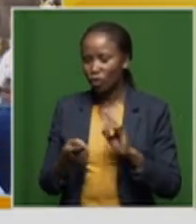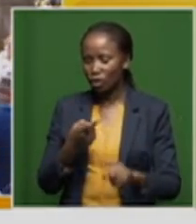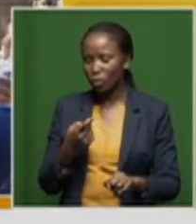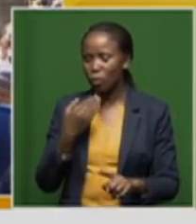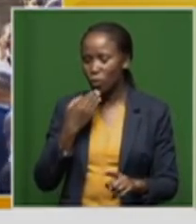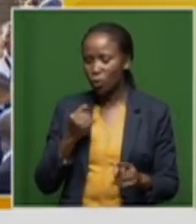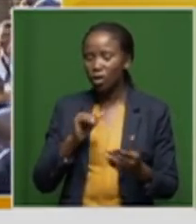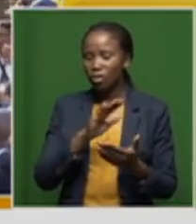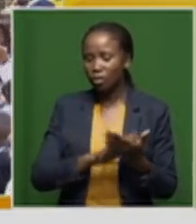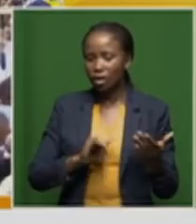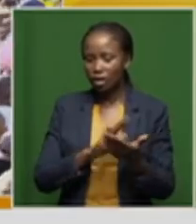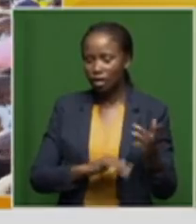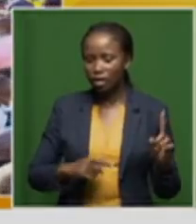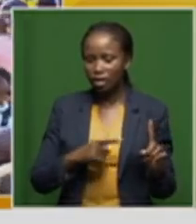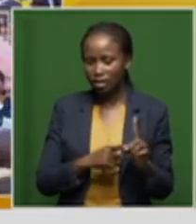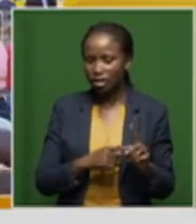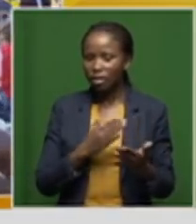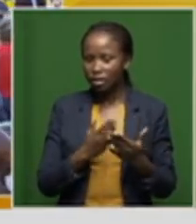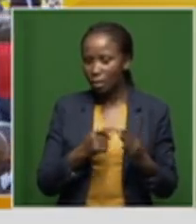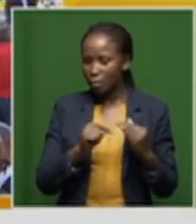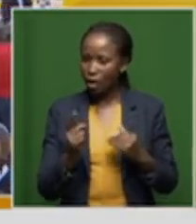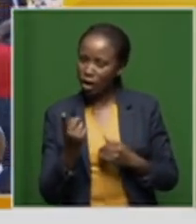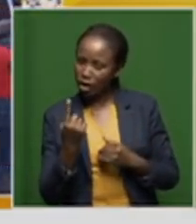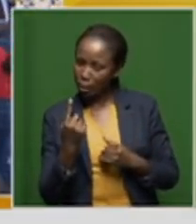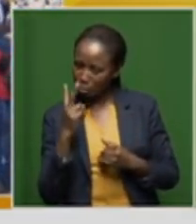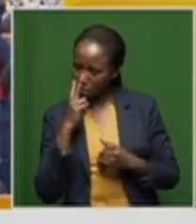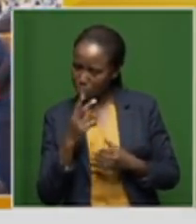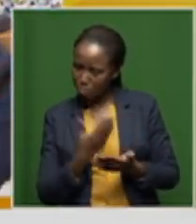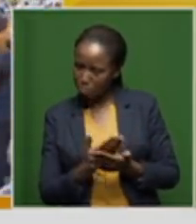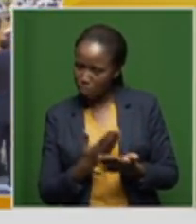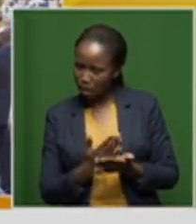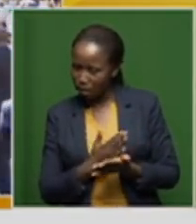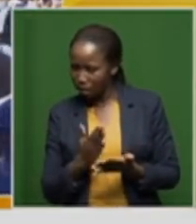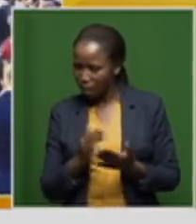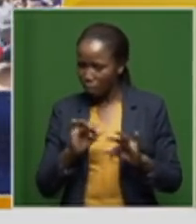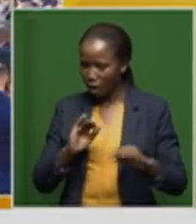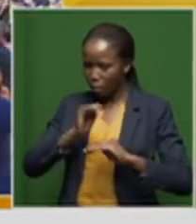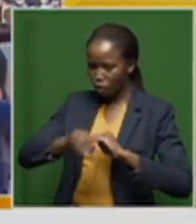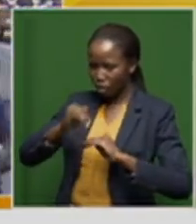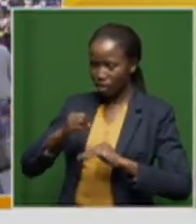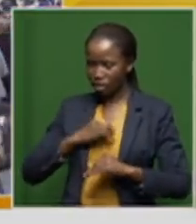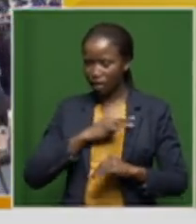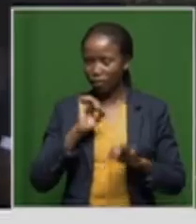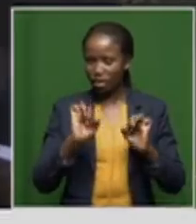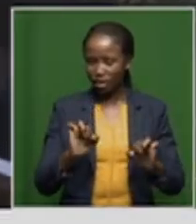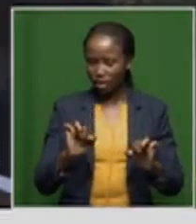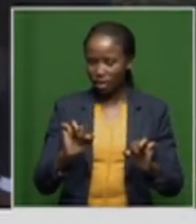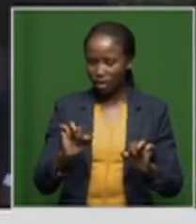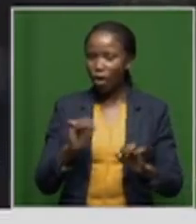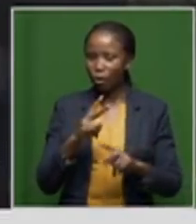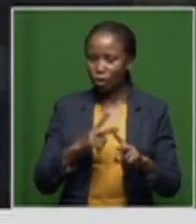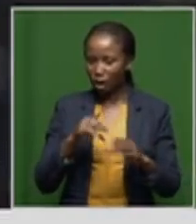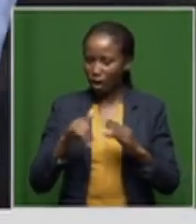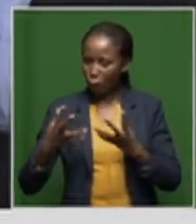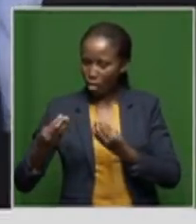Magashule greeting those who will be coming out with him. You can see those who are his protectors, his staff are also walking out